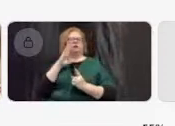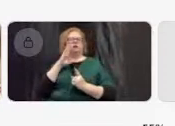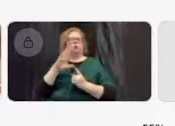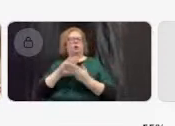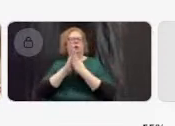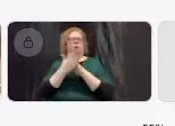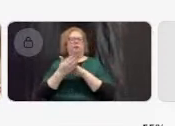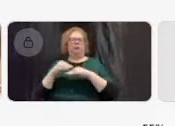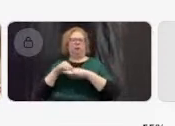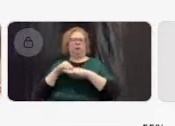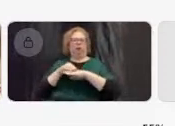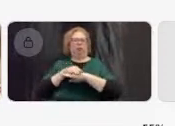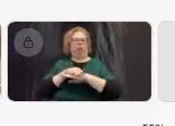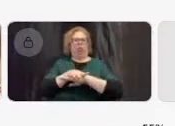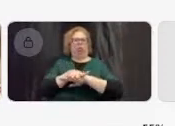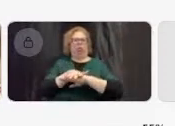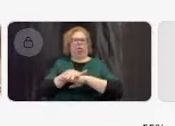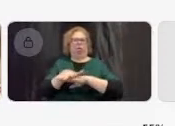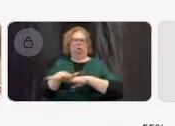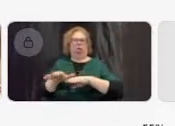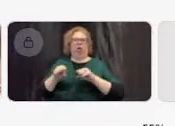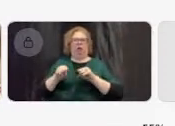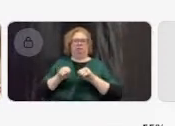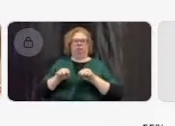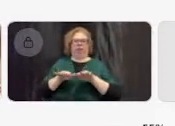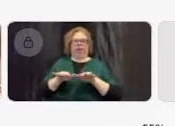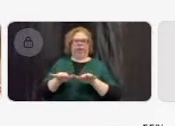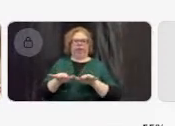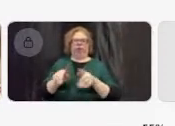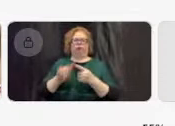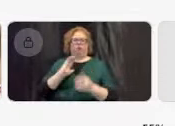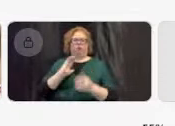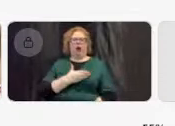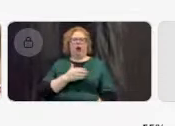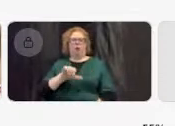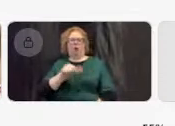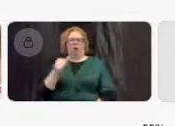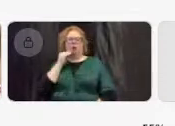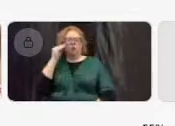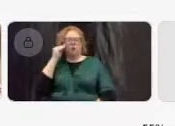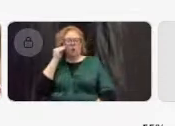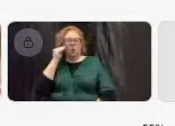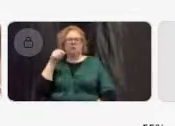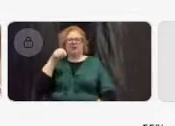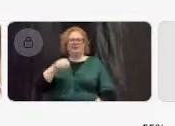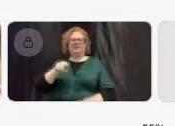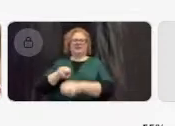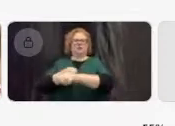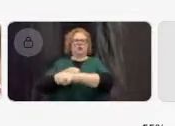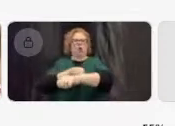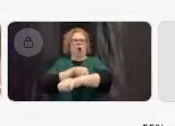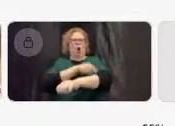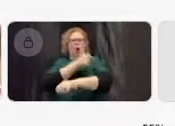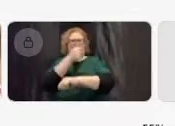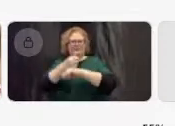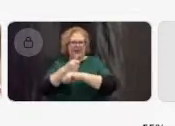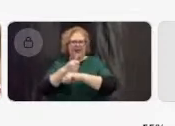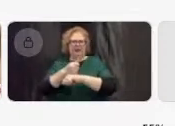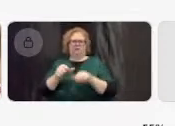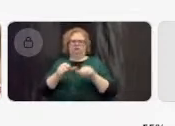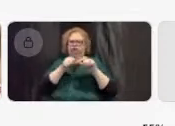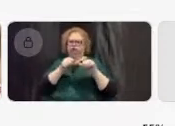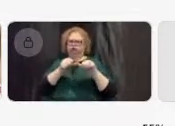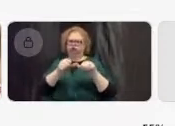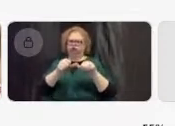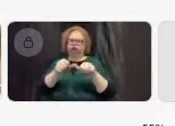It's a long-standing, stable, residential neighborhood, and we'd like to see it continue as